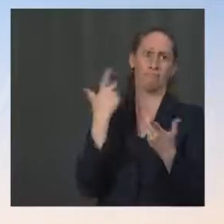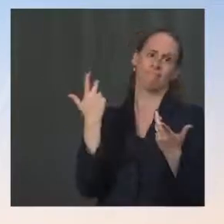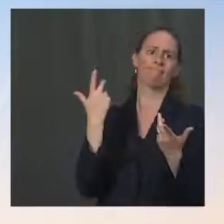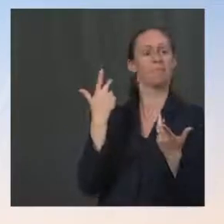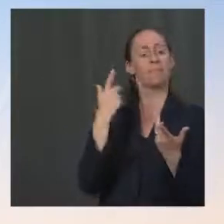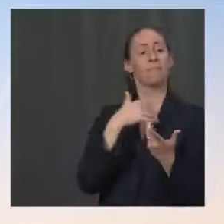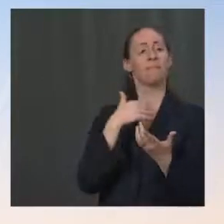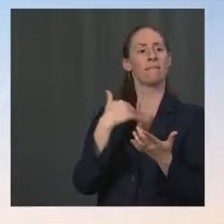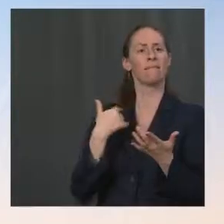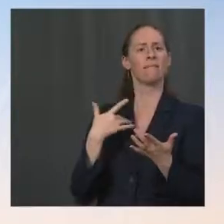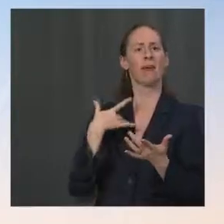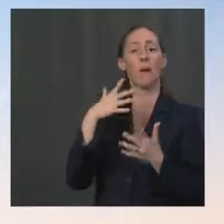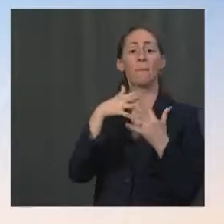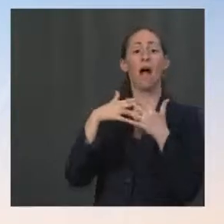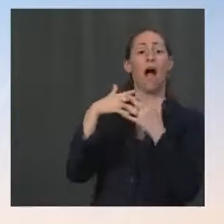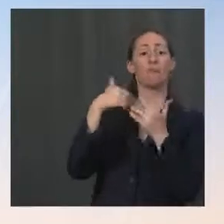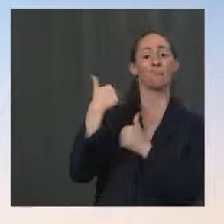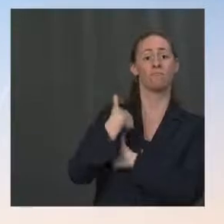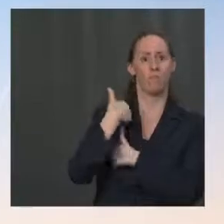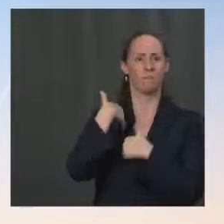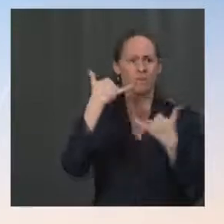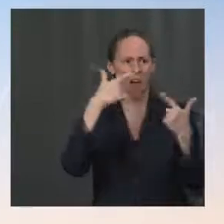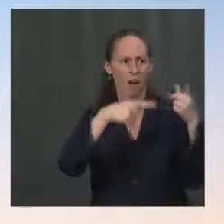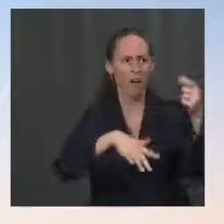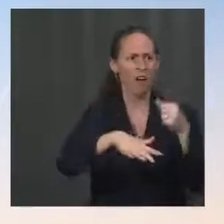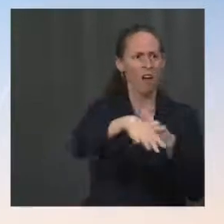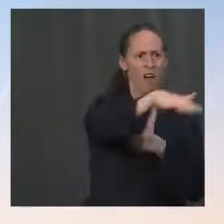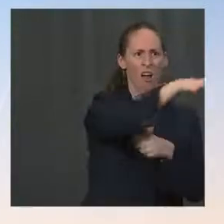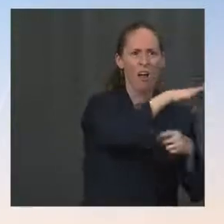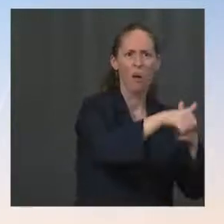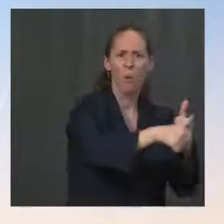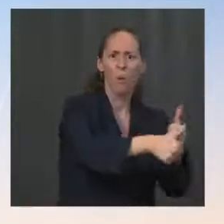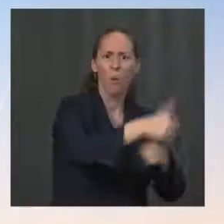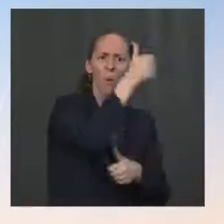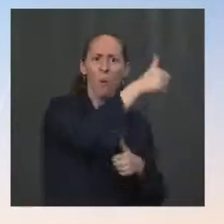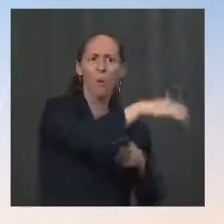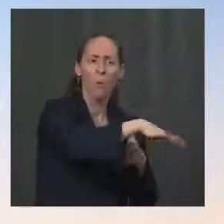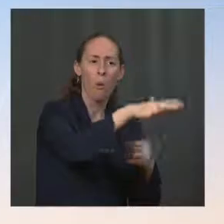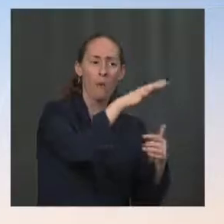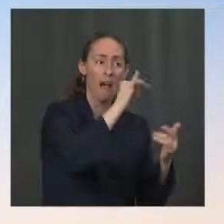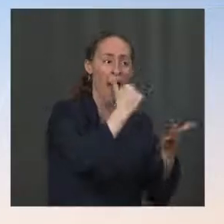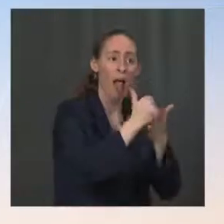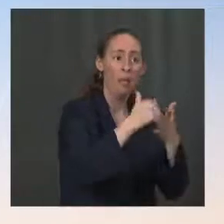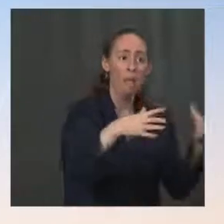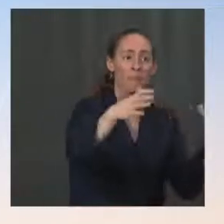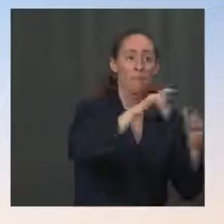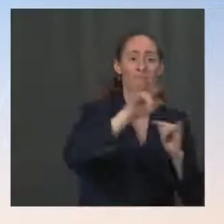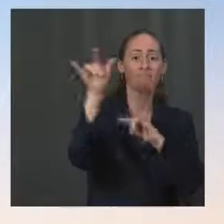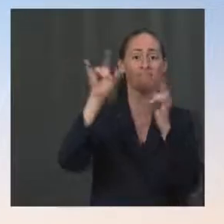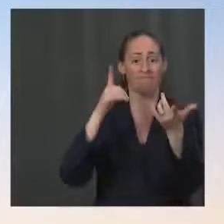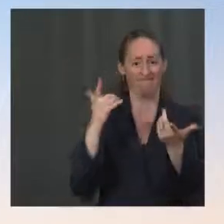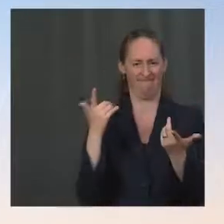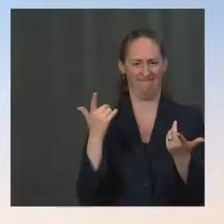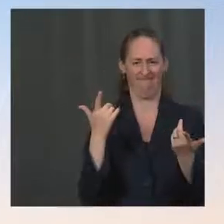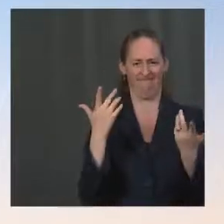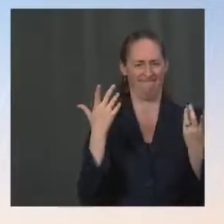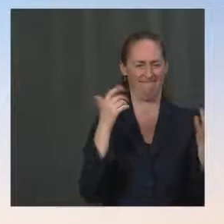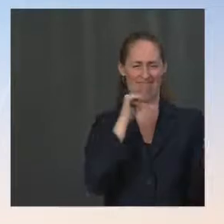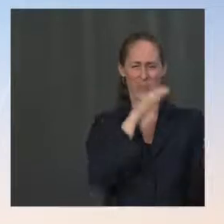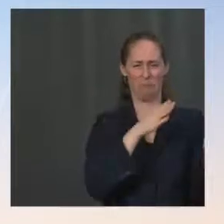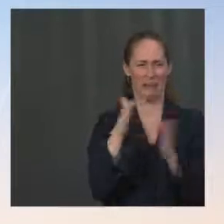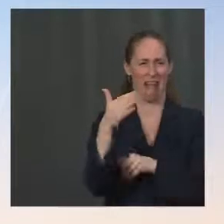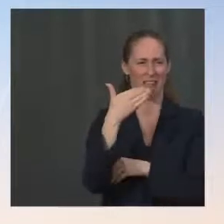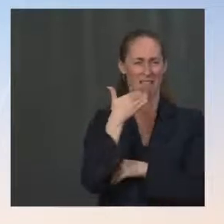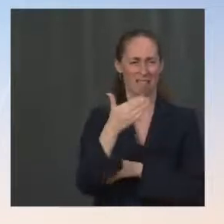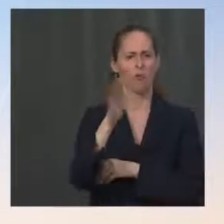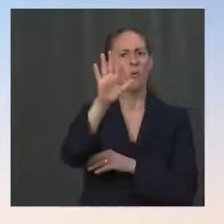unwinnable war, but I also believe that the evacuation process appears to have been egregiously mishandled. So what's your response to something like that? Look, I don't